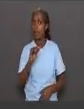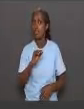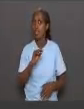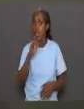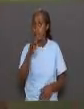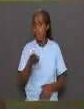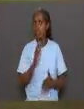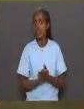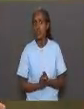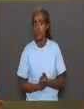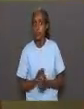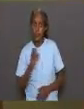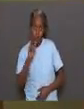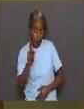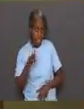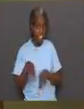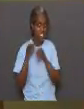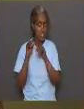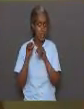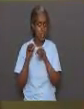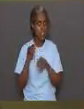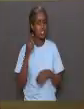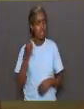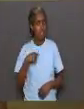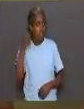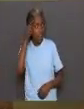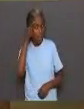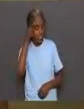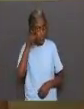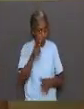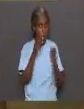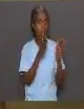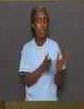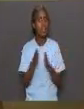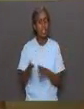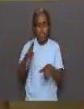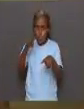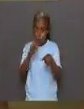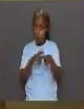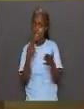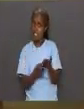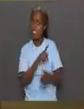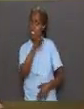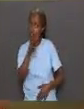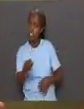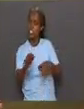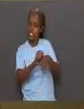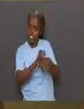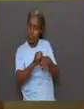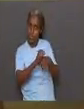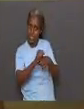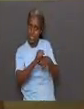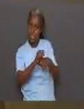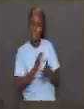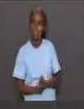altitude. Okay, students, I think you are ready to put these equations into